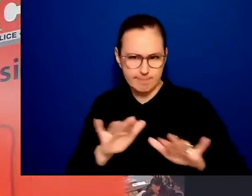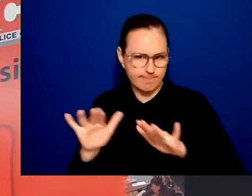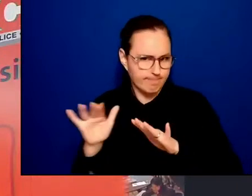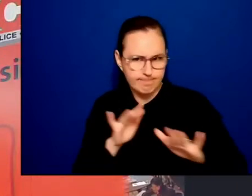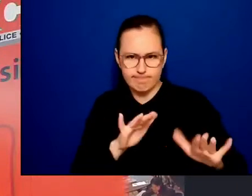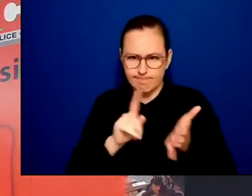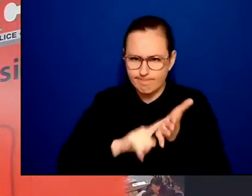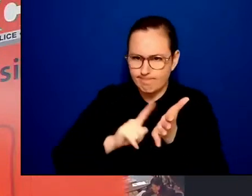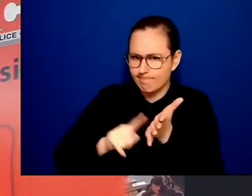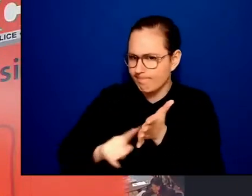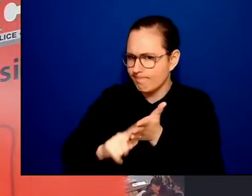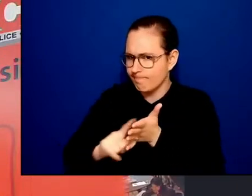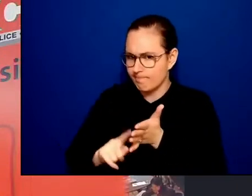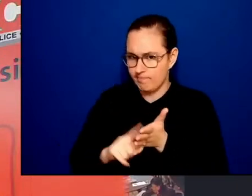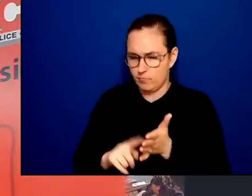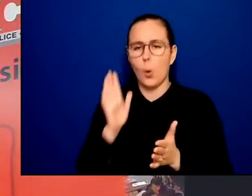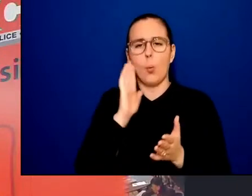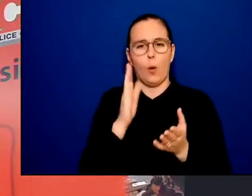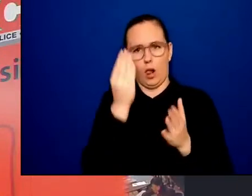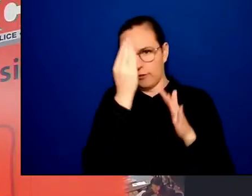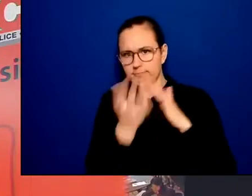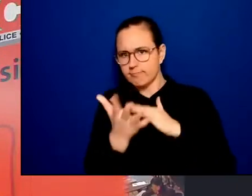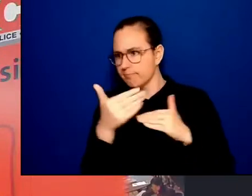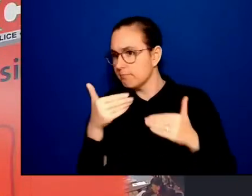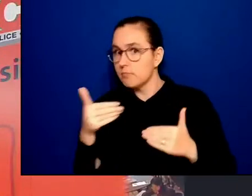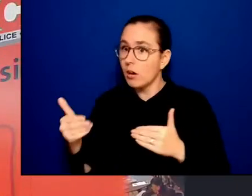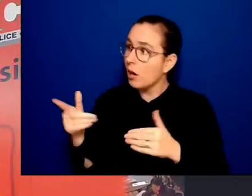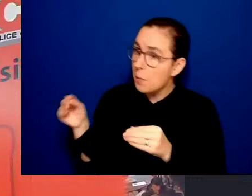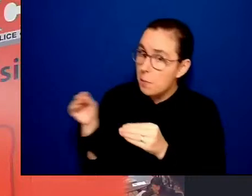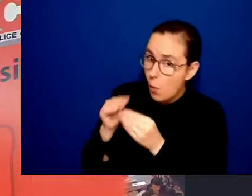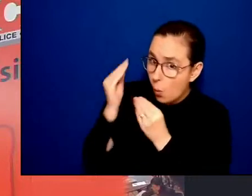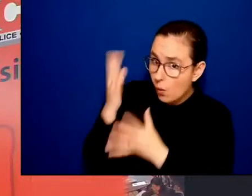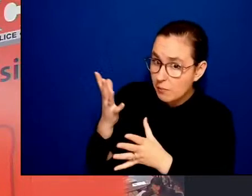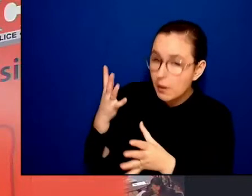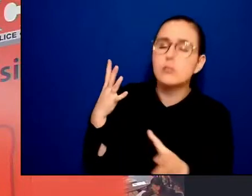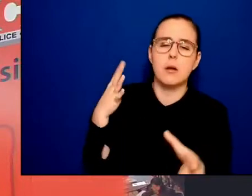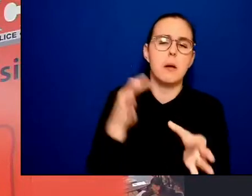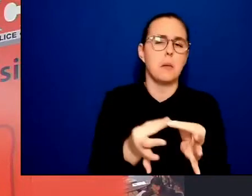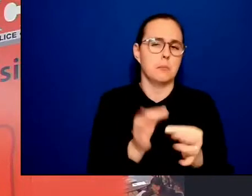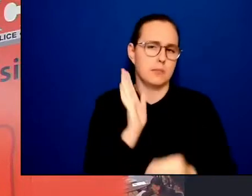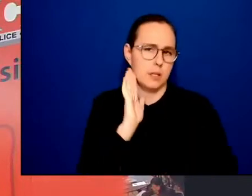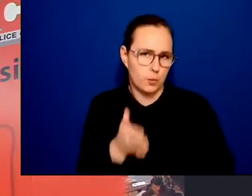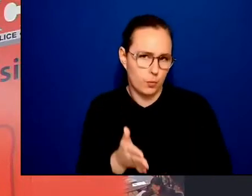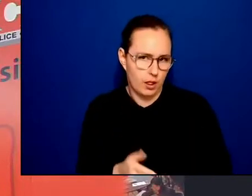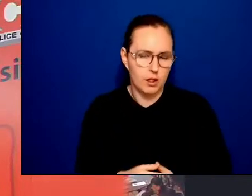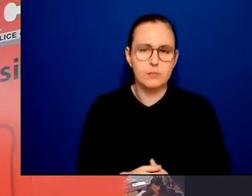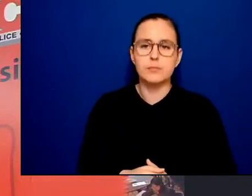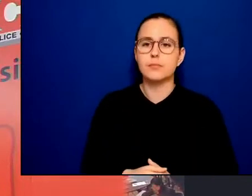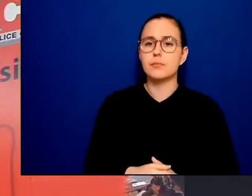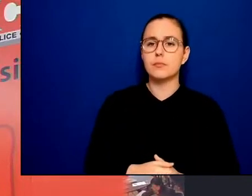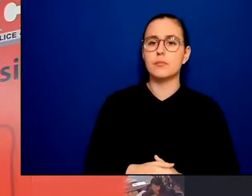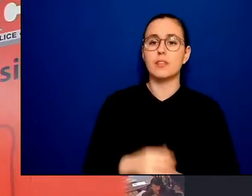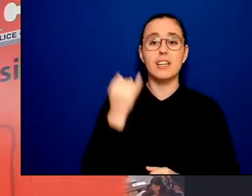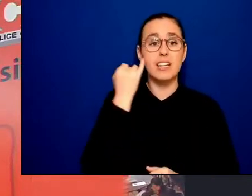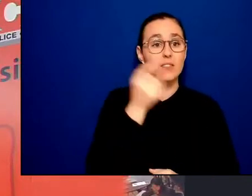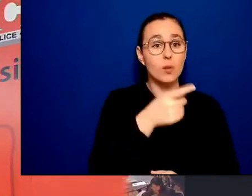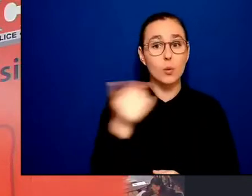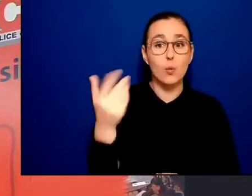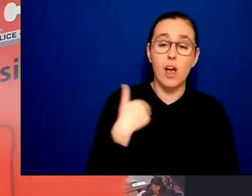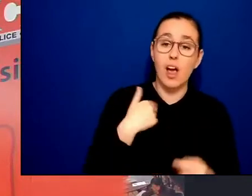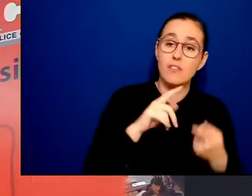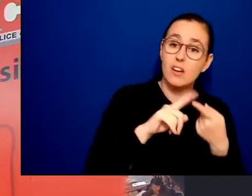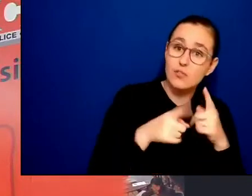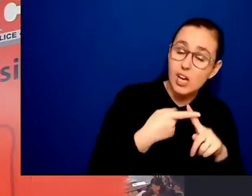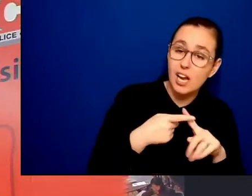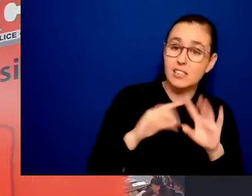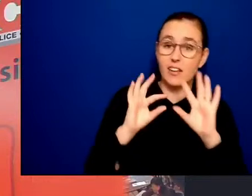possible. If people have family or friends that have not been heard from, who may have been driving or live in the areas affected by these